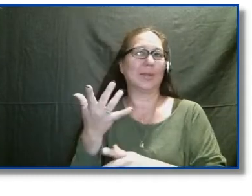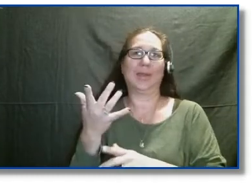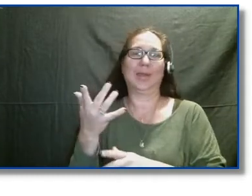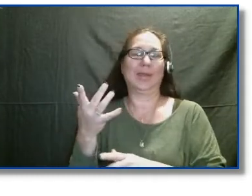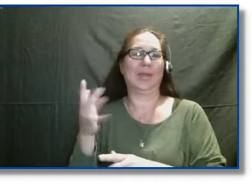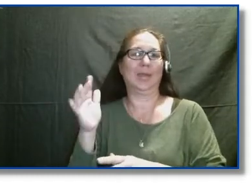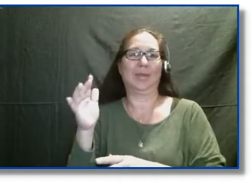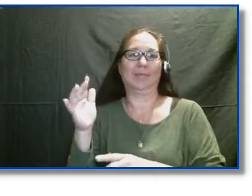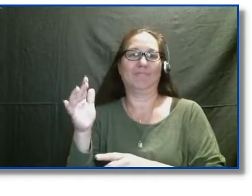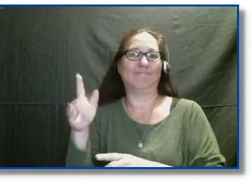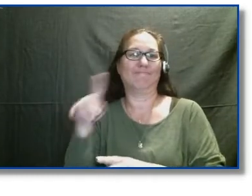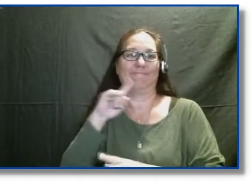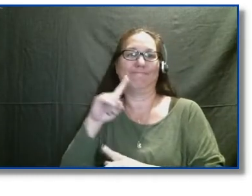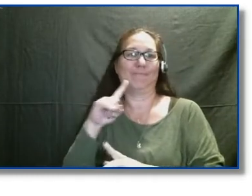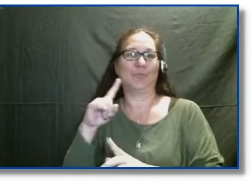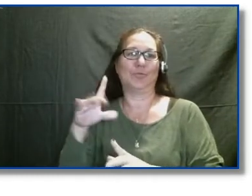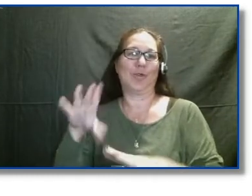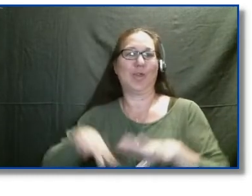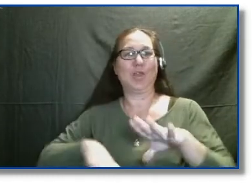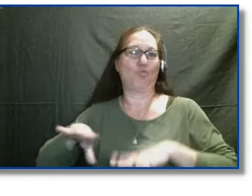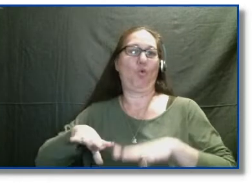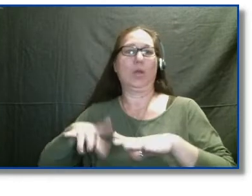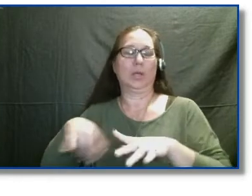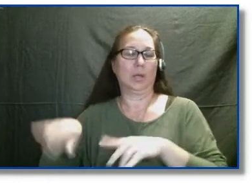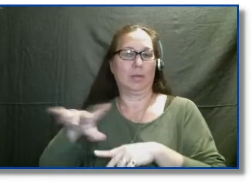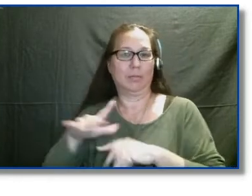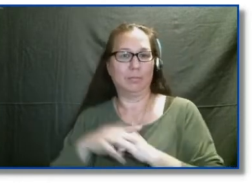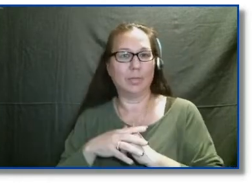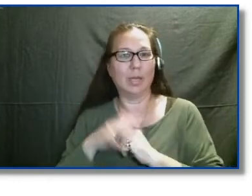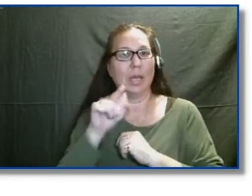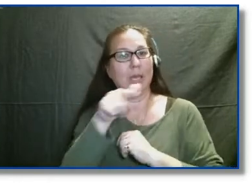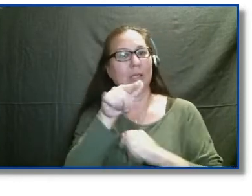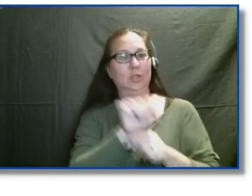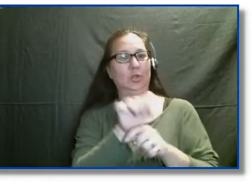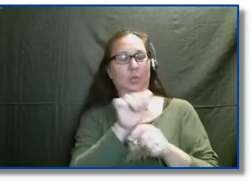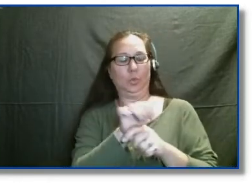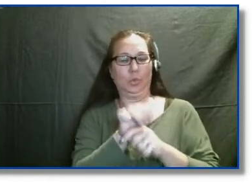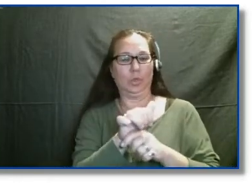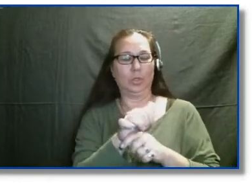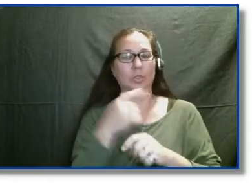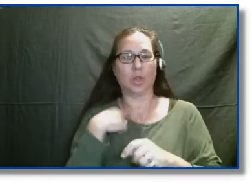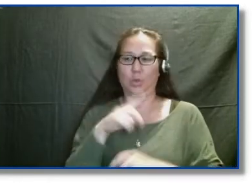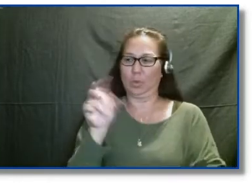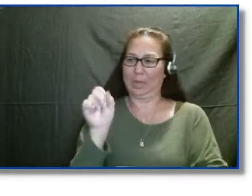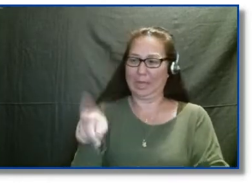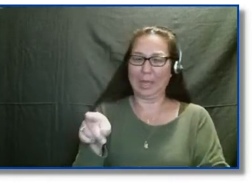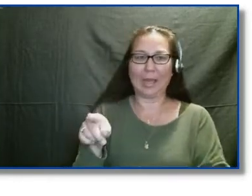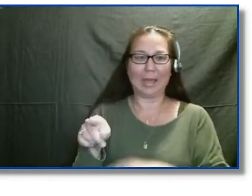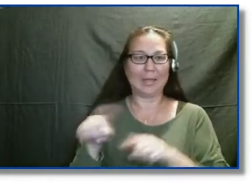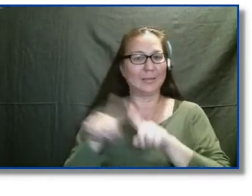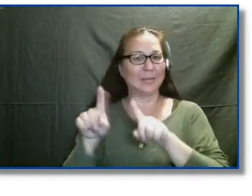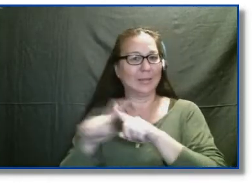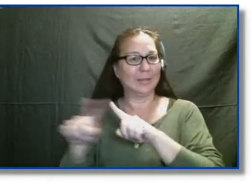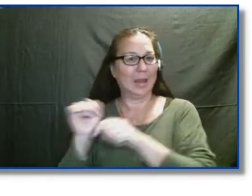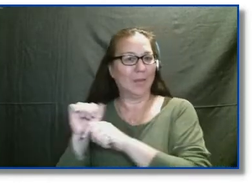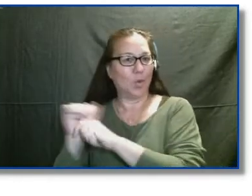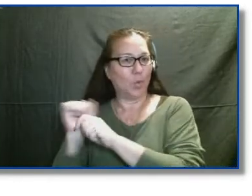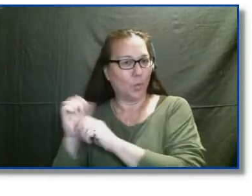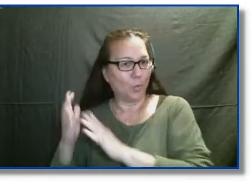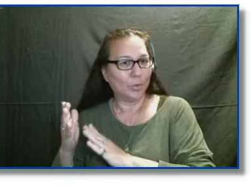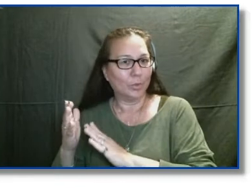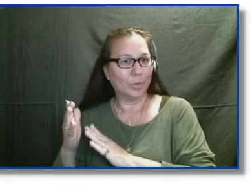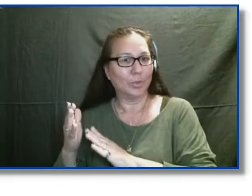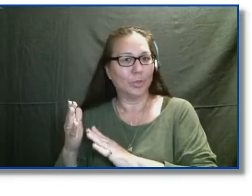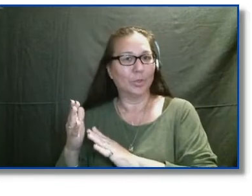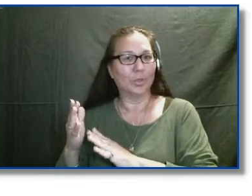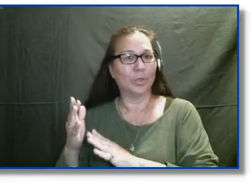remunerated correctly. So these are works in which we asked different workers of Amazon Mechanical Turk to